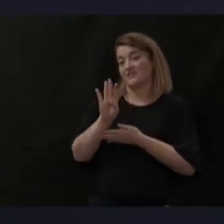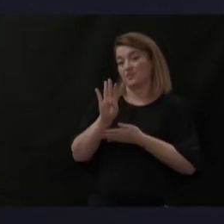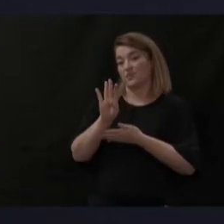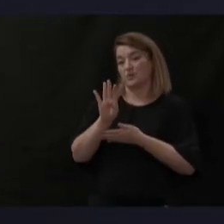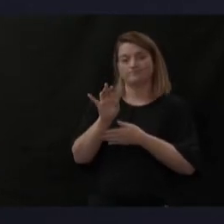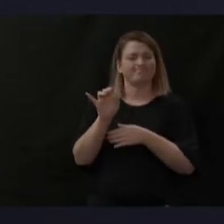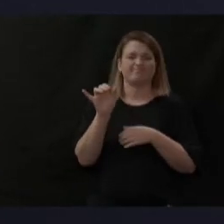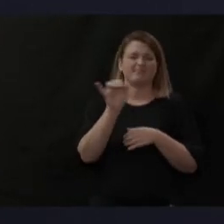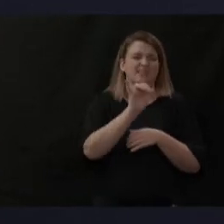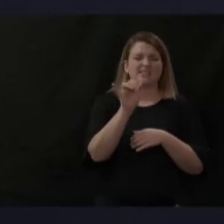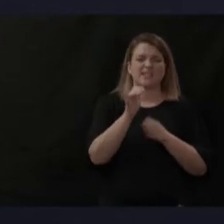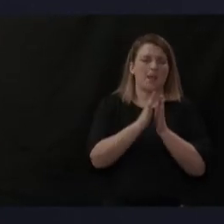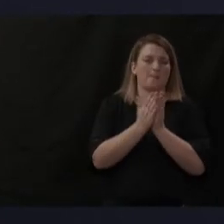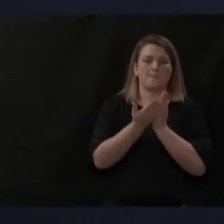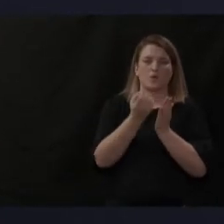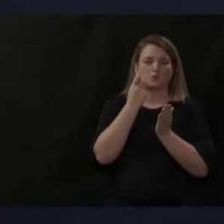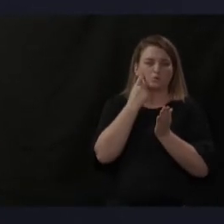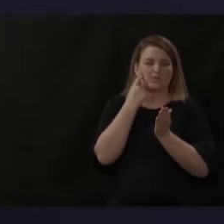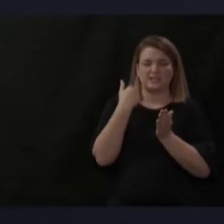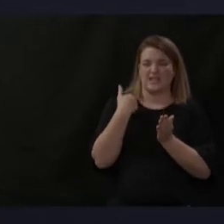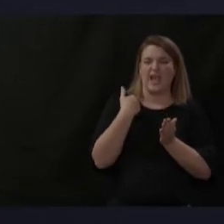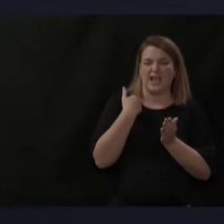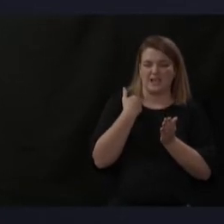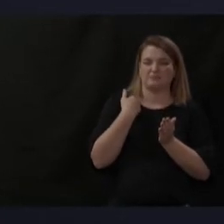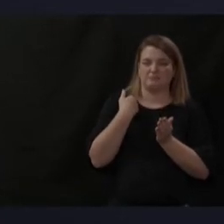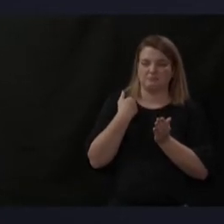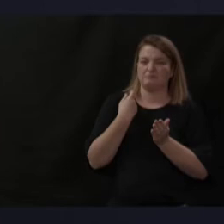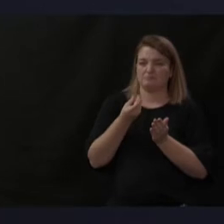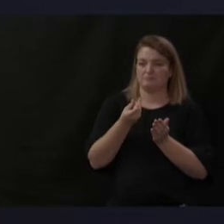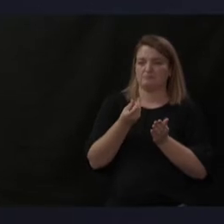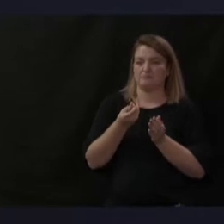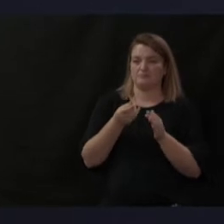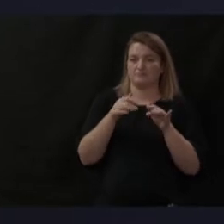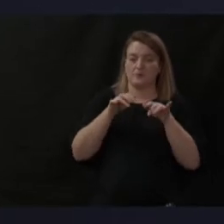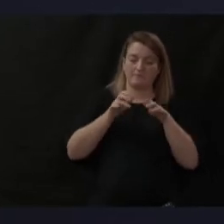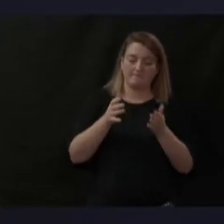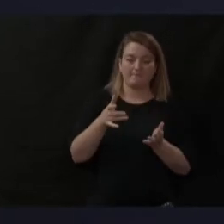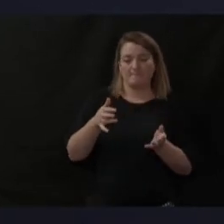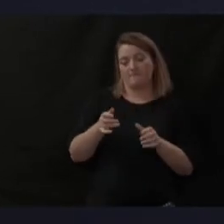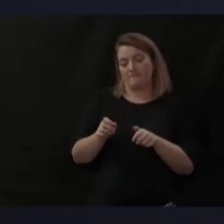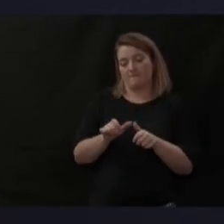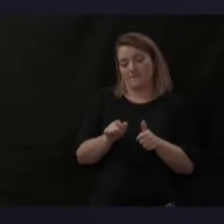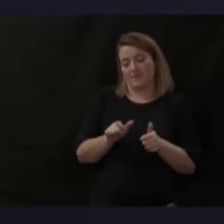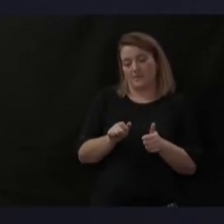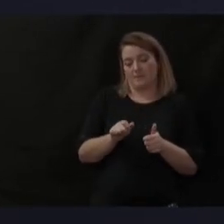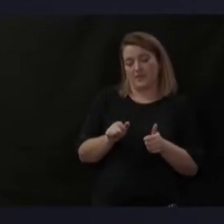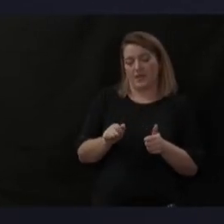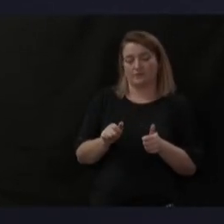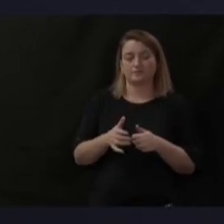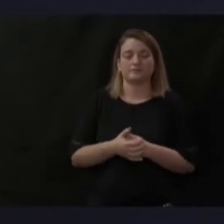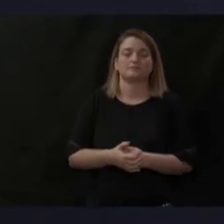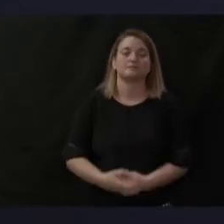Same book that we were just in. Just back a few pages.